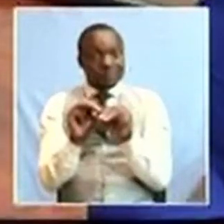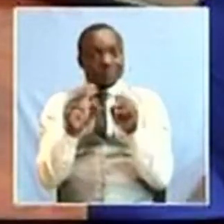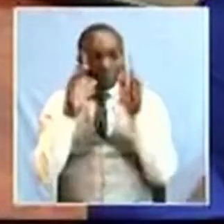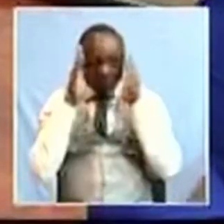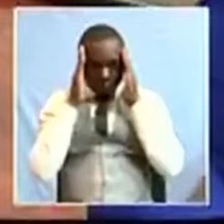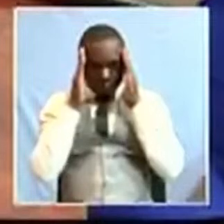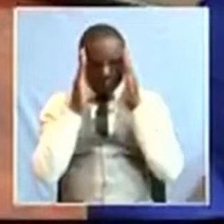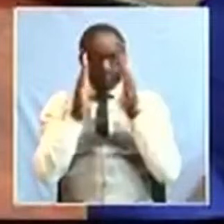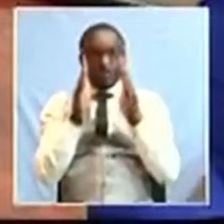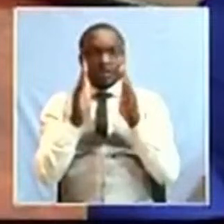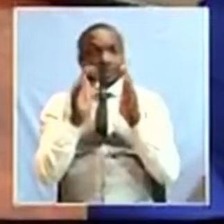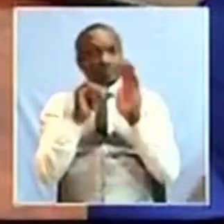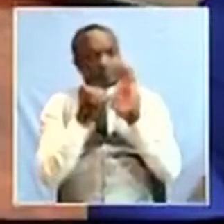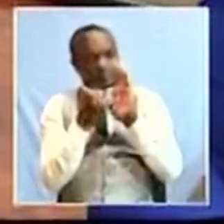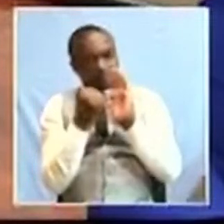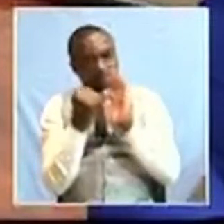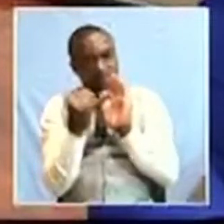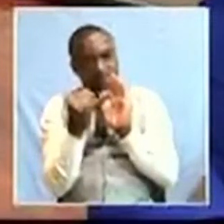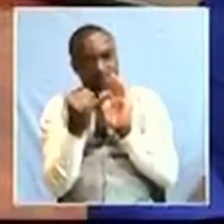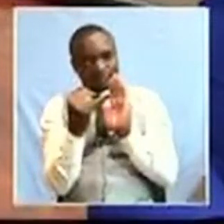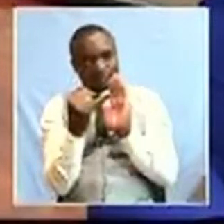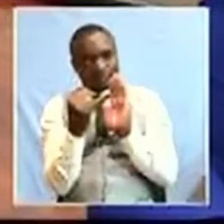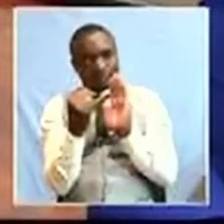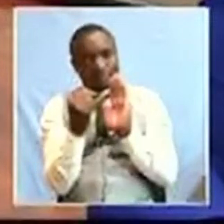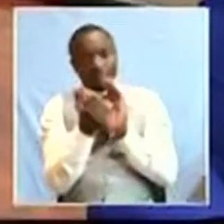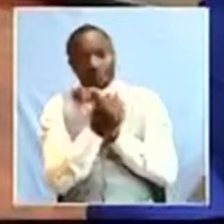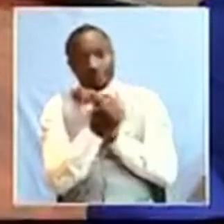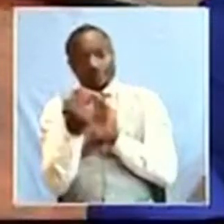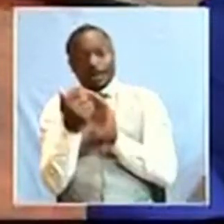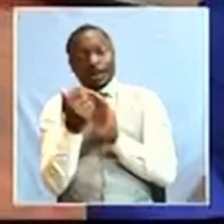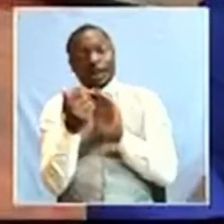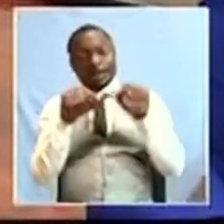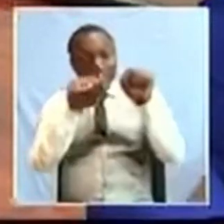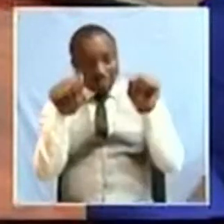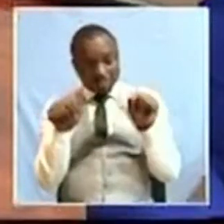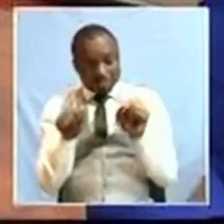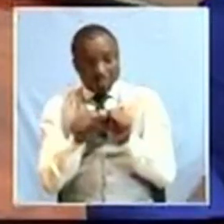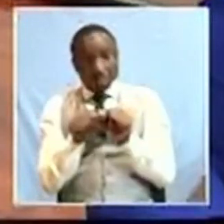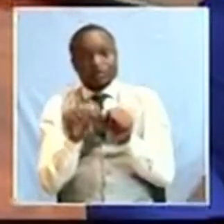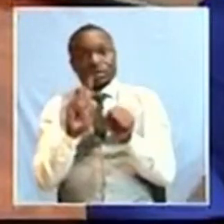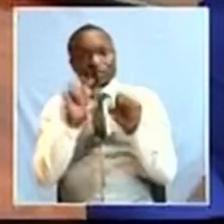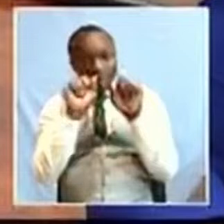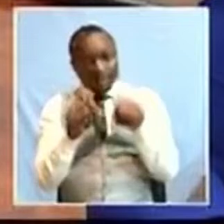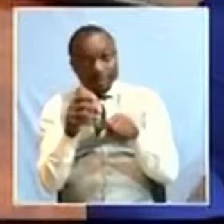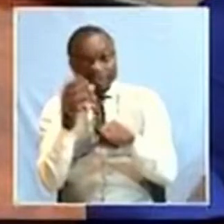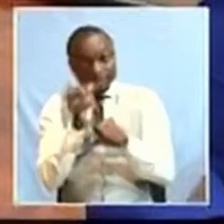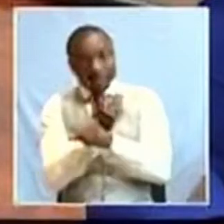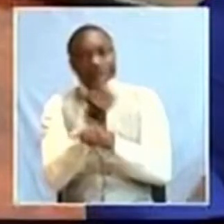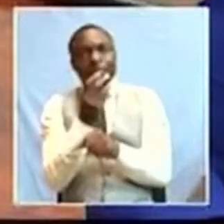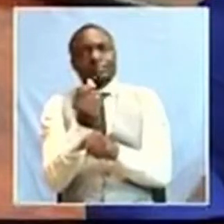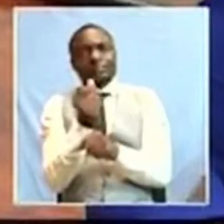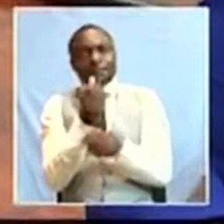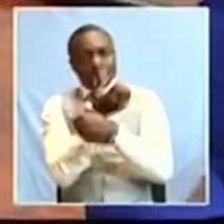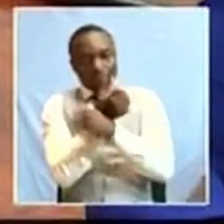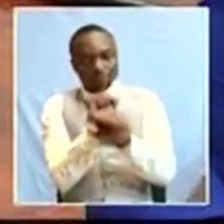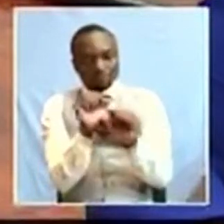committed to identifying alternative sources of revenue to